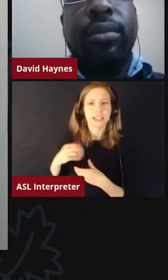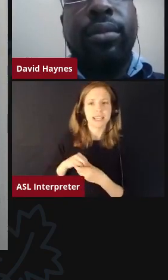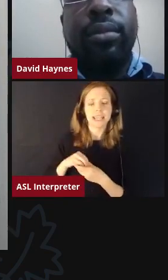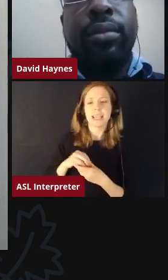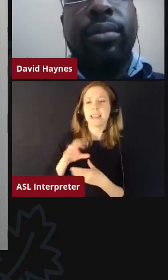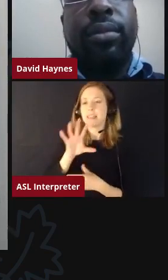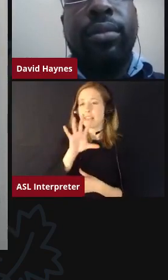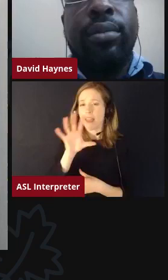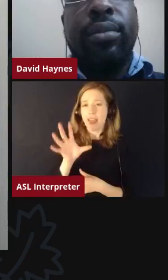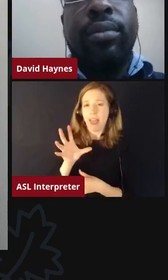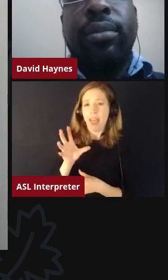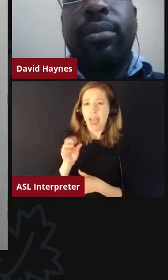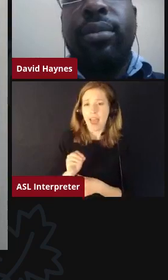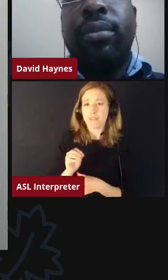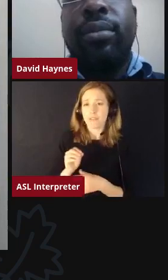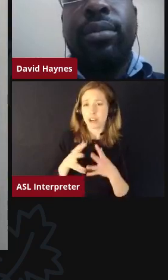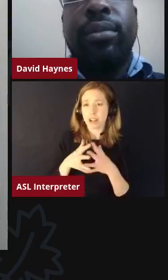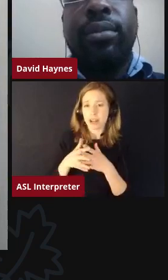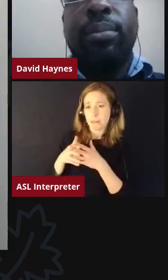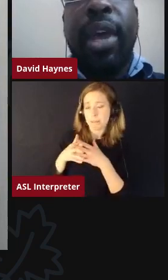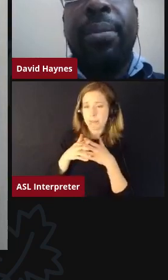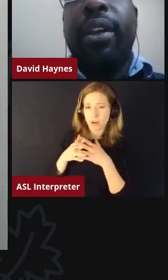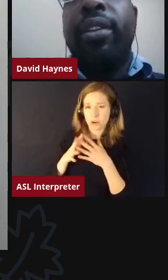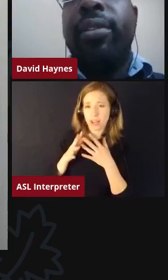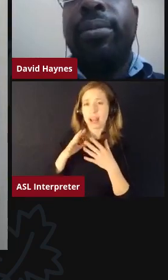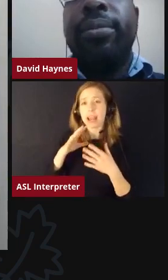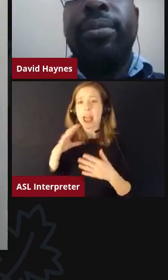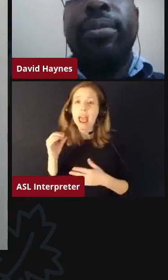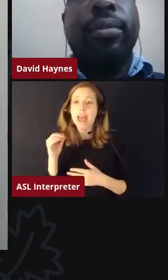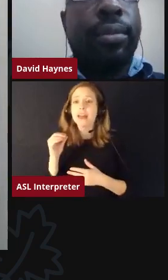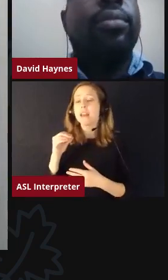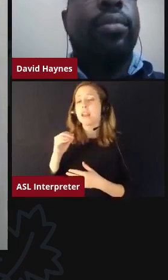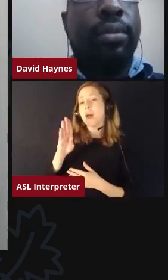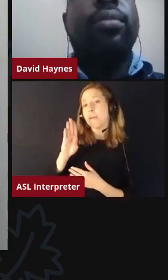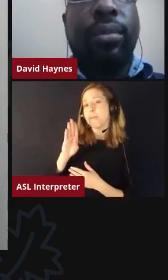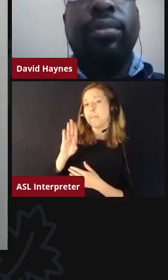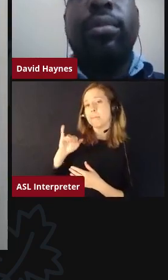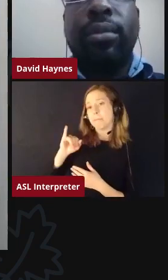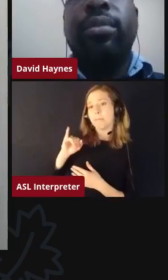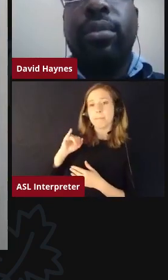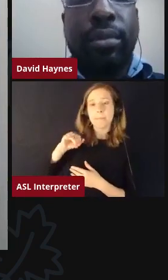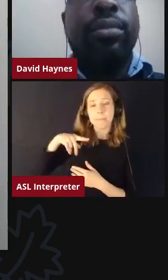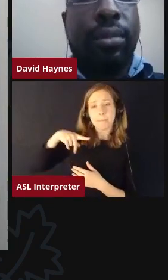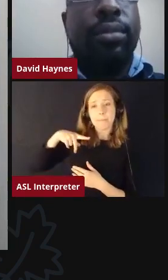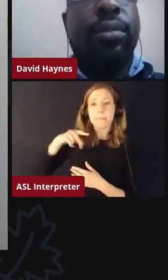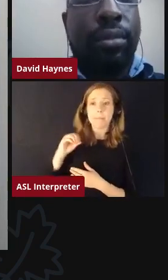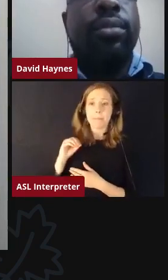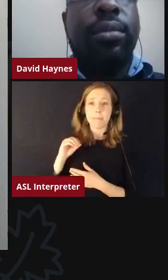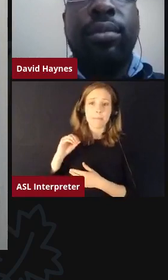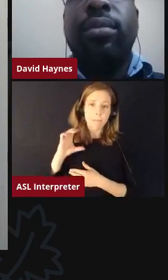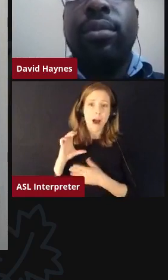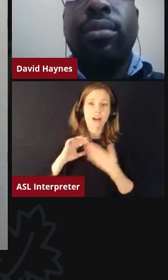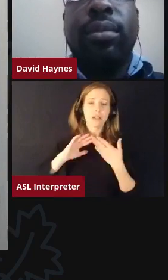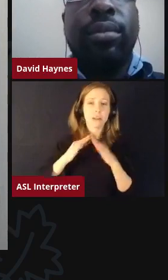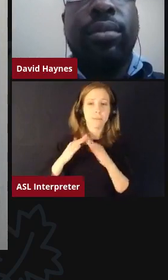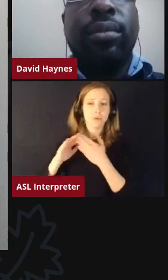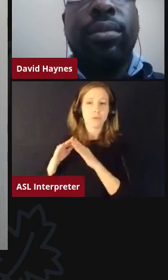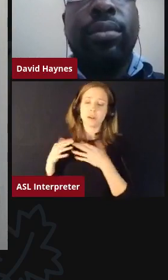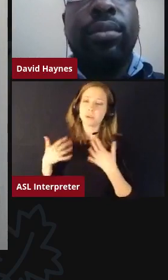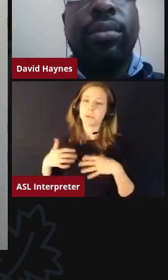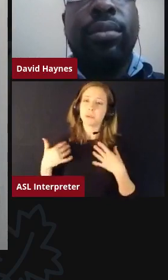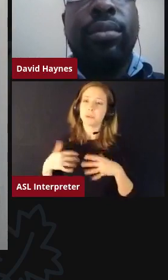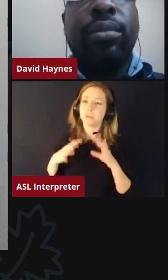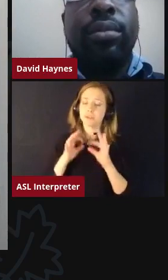BIPOC, I'm not sure, uh, BIPOC. communities, BIPOC communities. So she said,